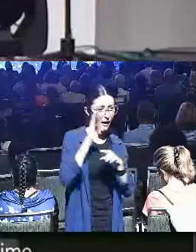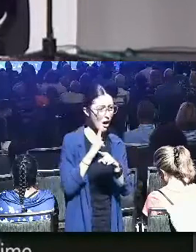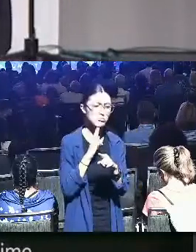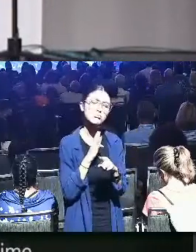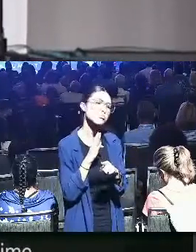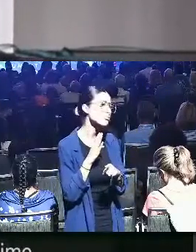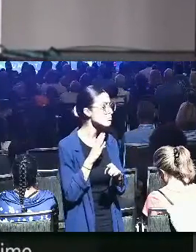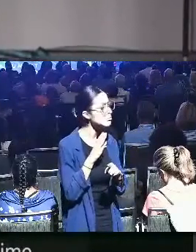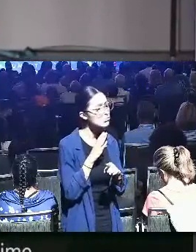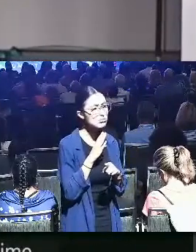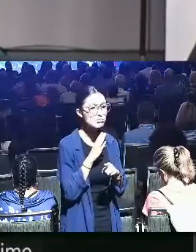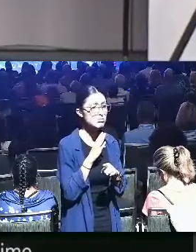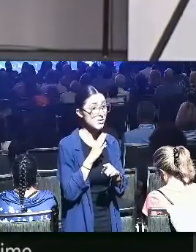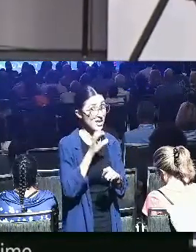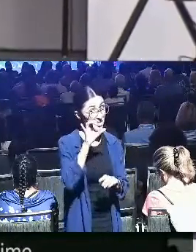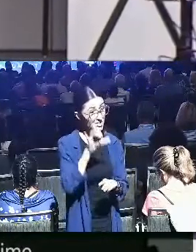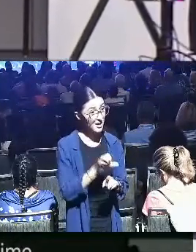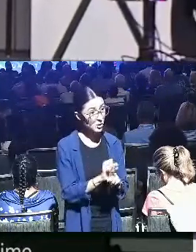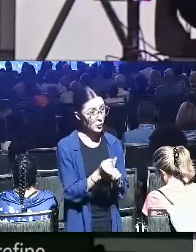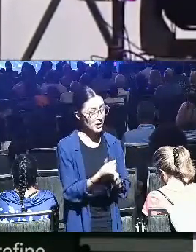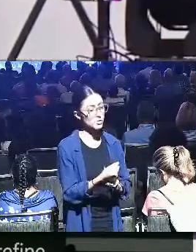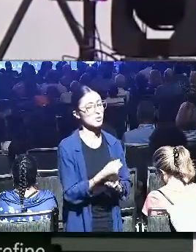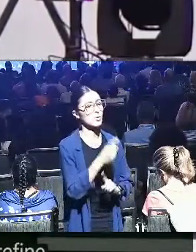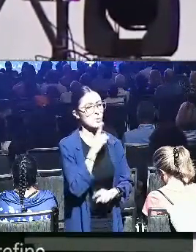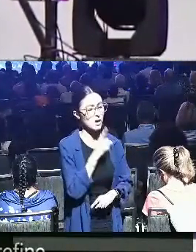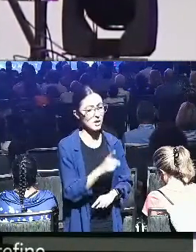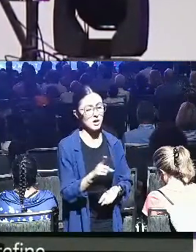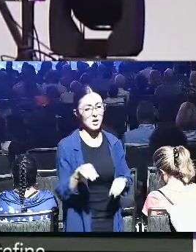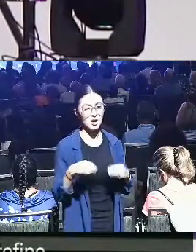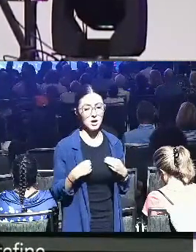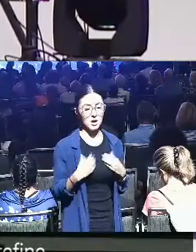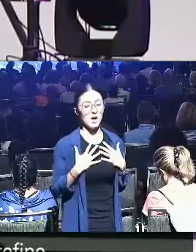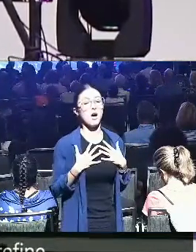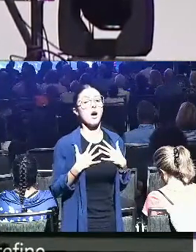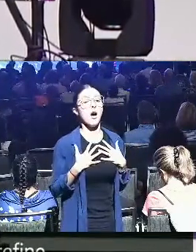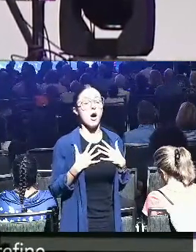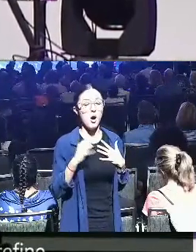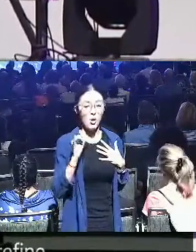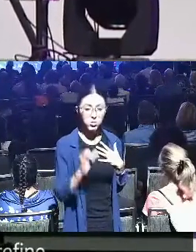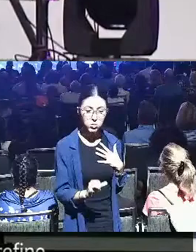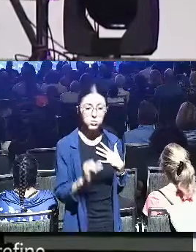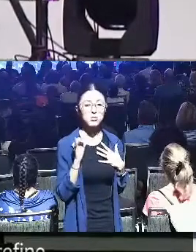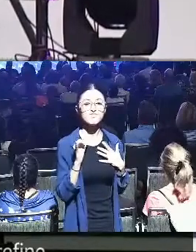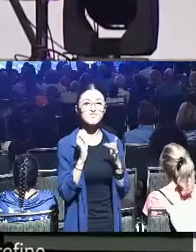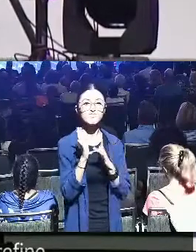is refine that baptismal statement, Jesus is Lord.